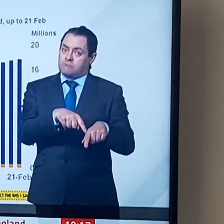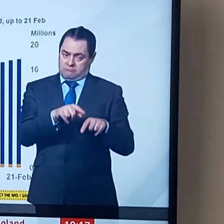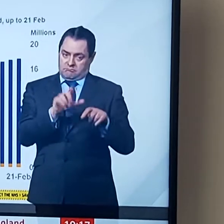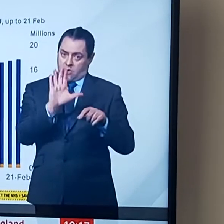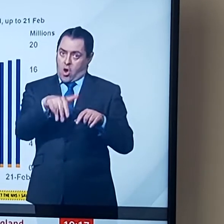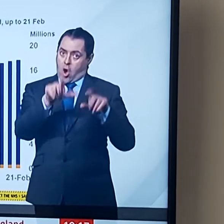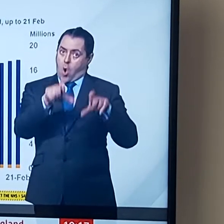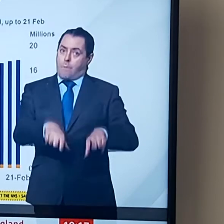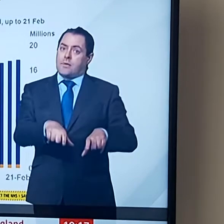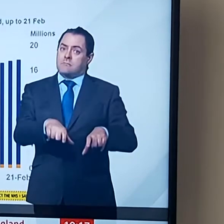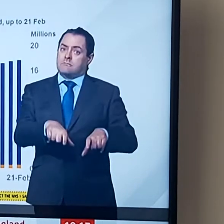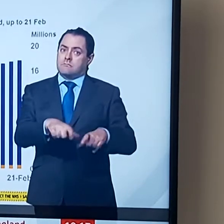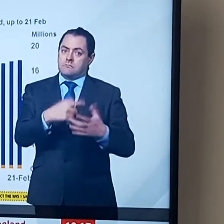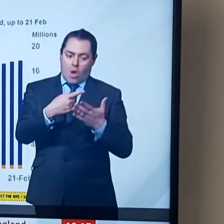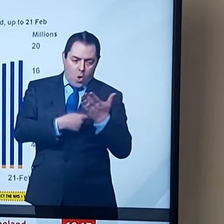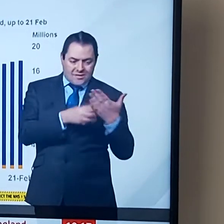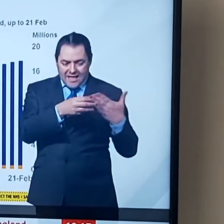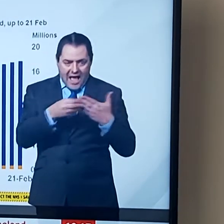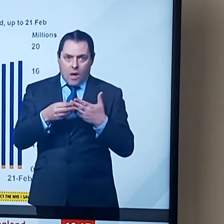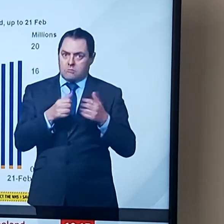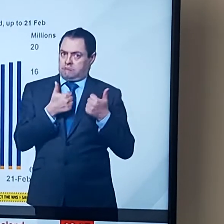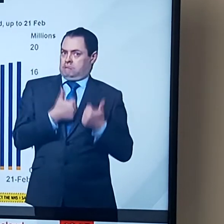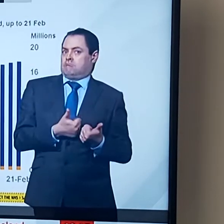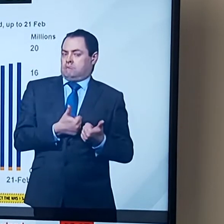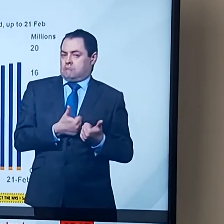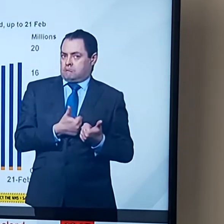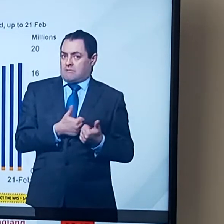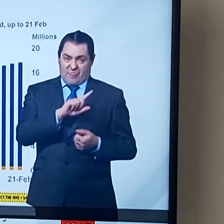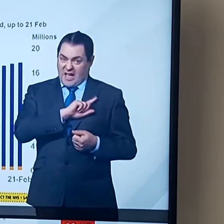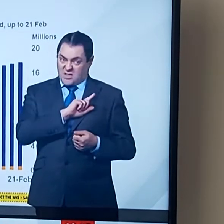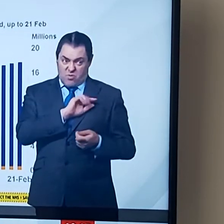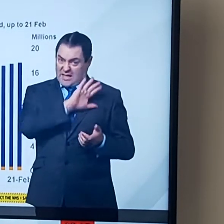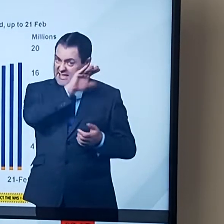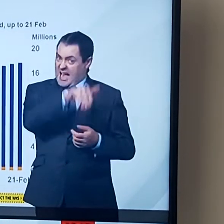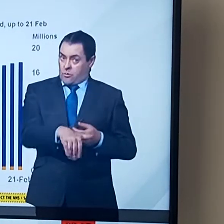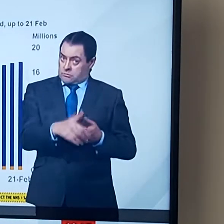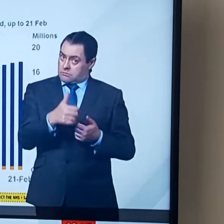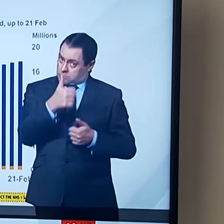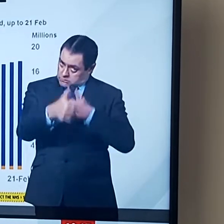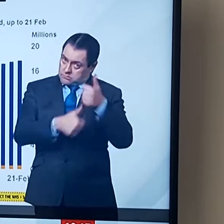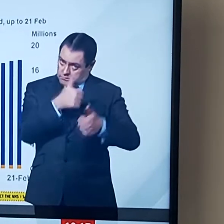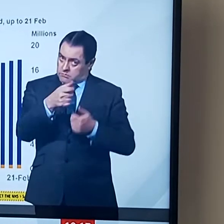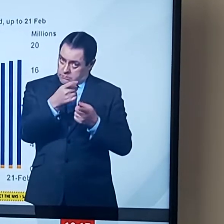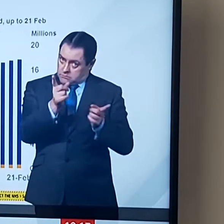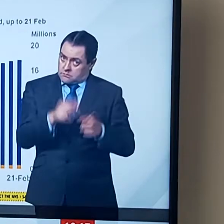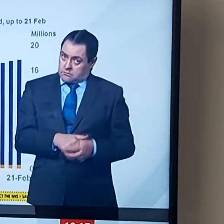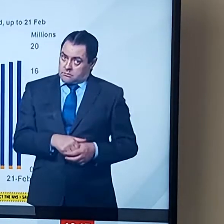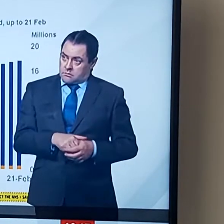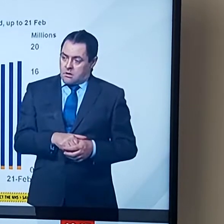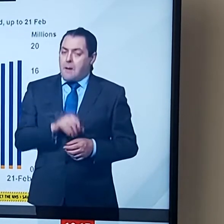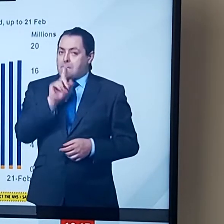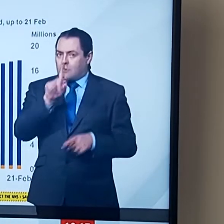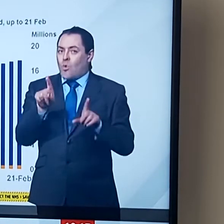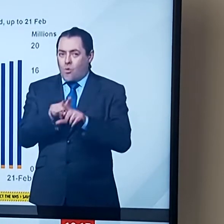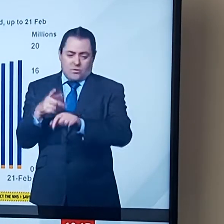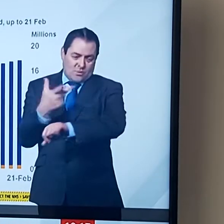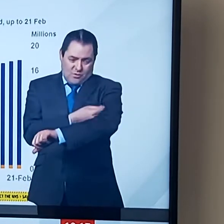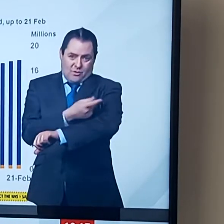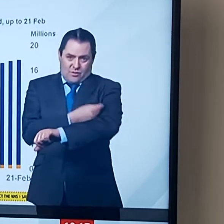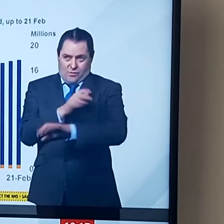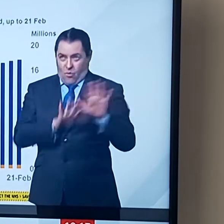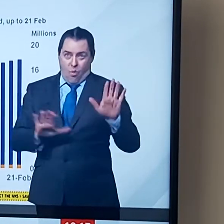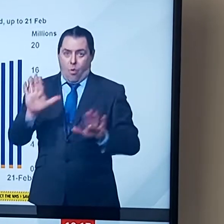and following the lockdown guidelines. But we have had this really extraordinary rollout of vaccination across all 4